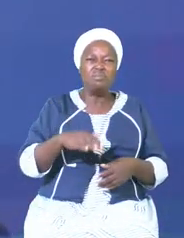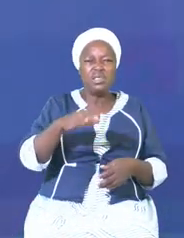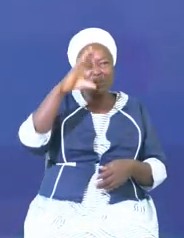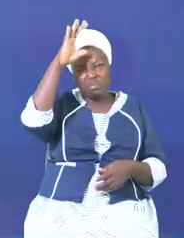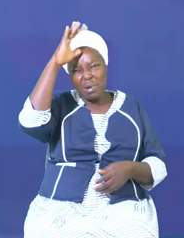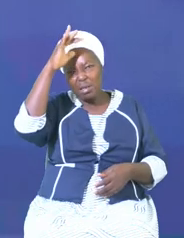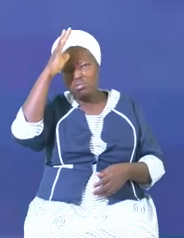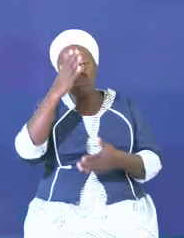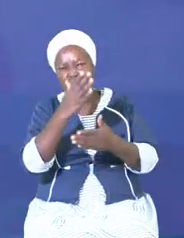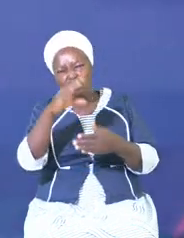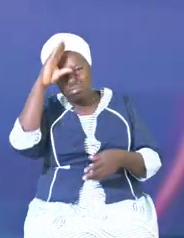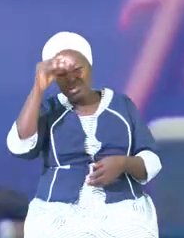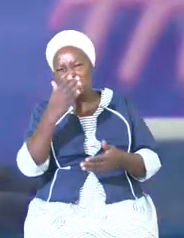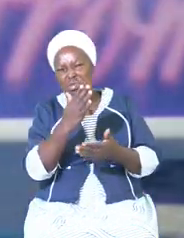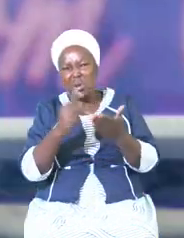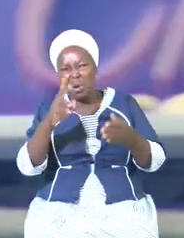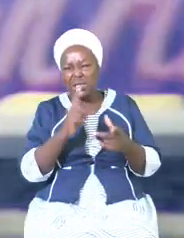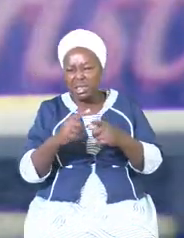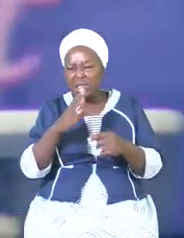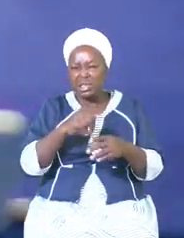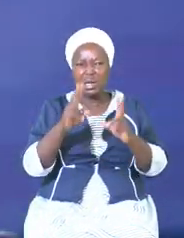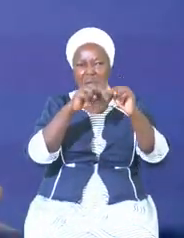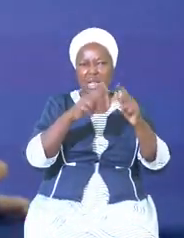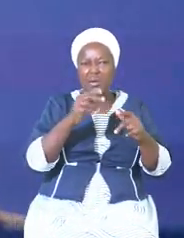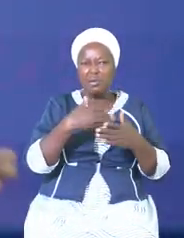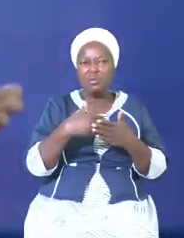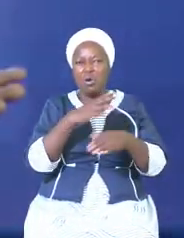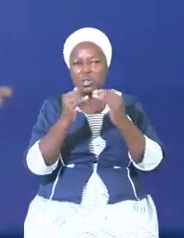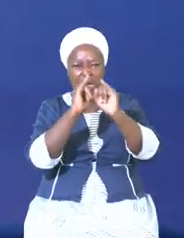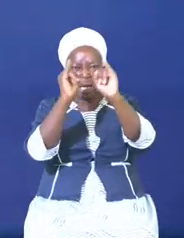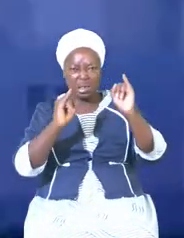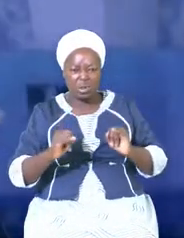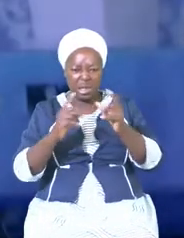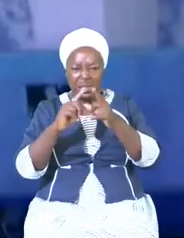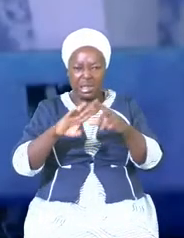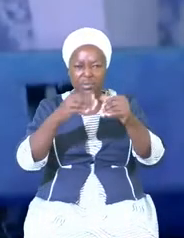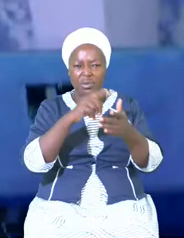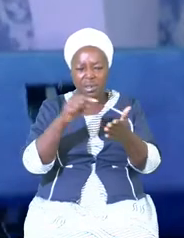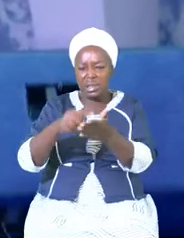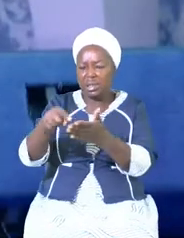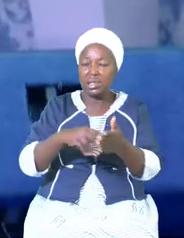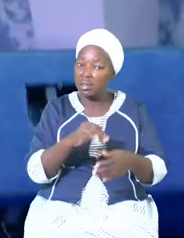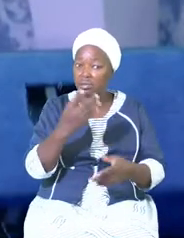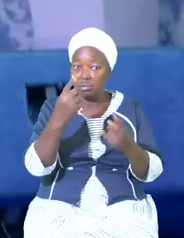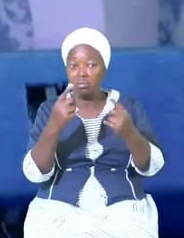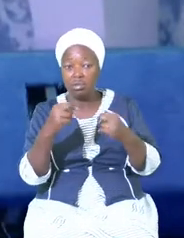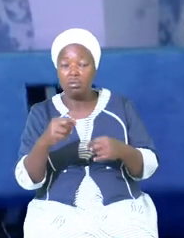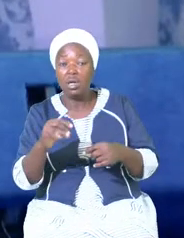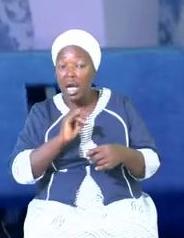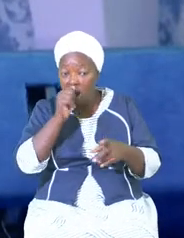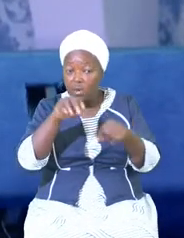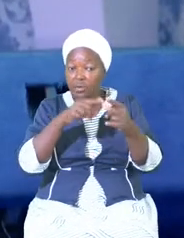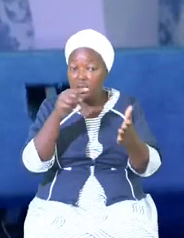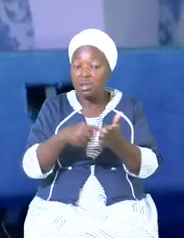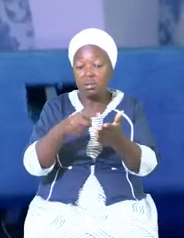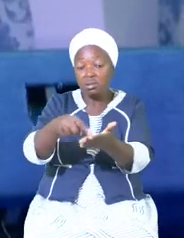you know, before the shrine and all that, and he gives you this and he says, I'm giving you this, and this charcoal will be